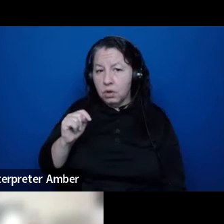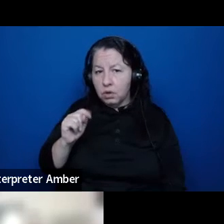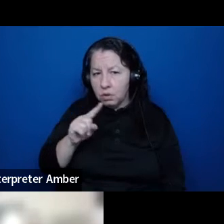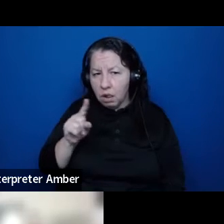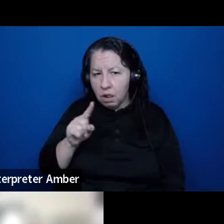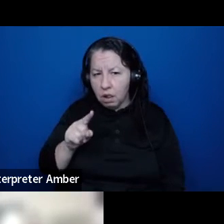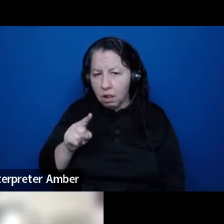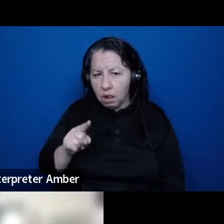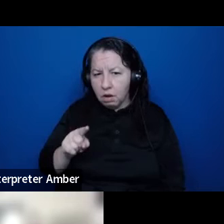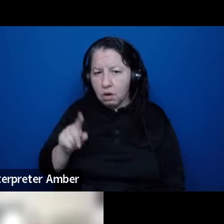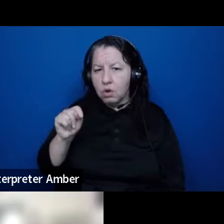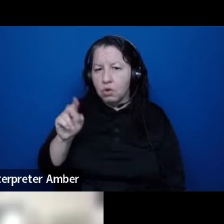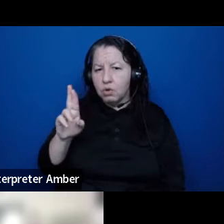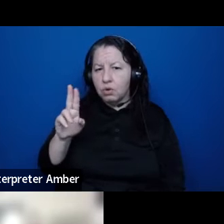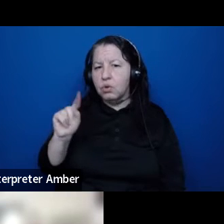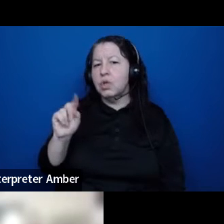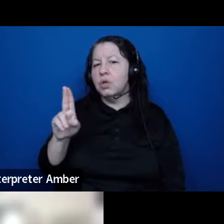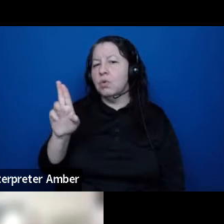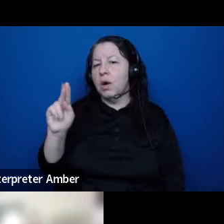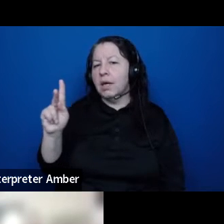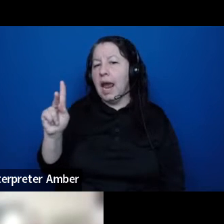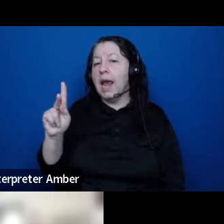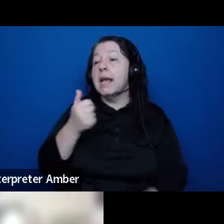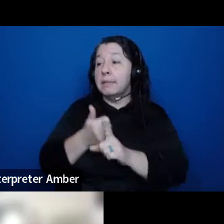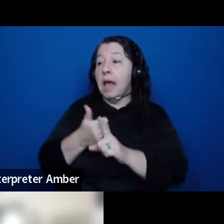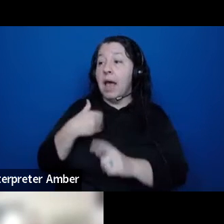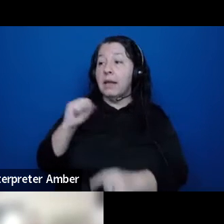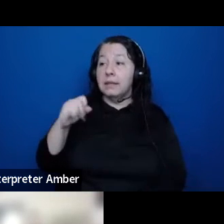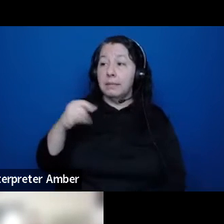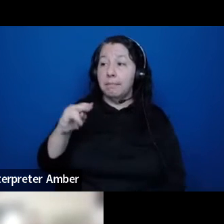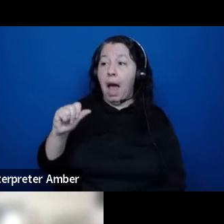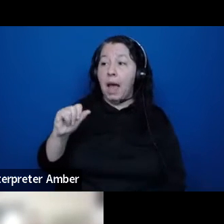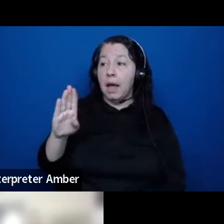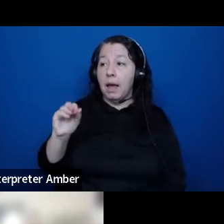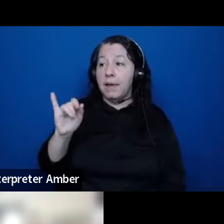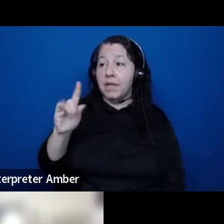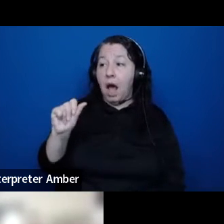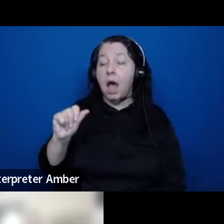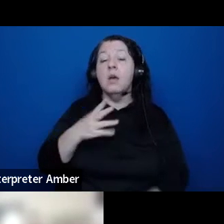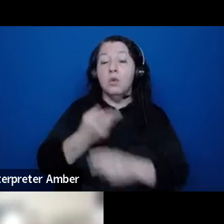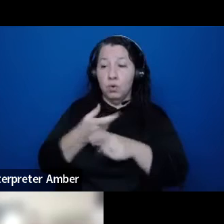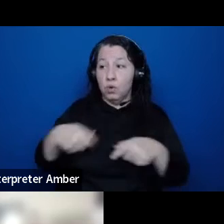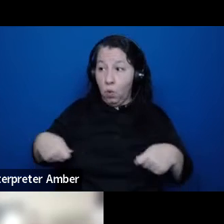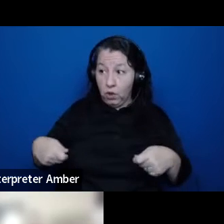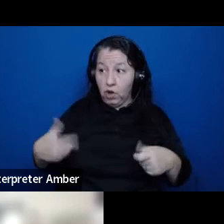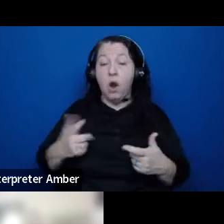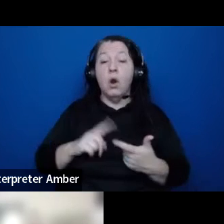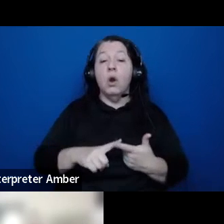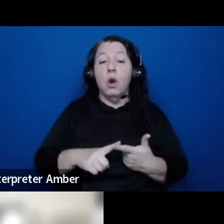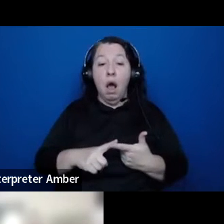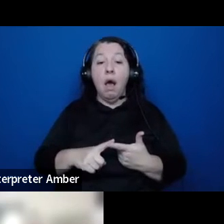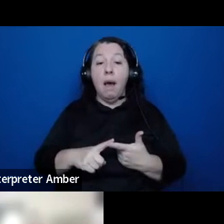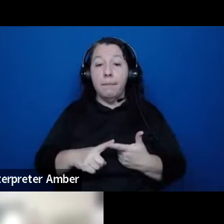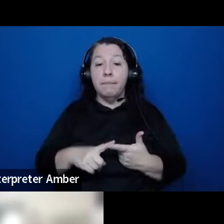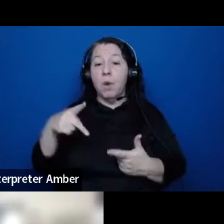with spina bifida and uses a wheelchair. And part of his platform was